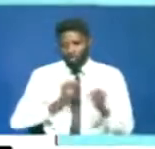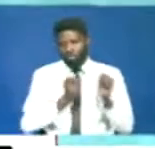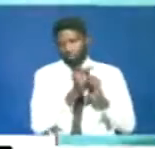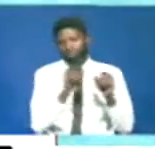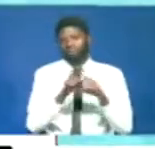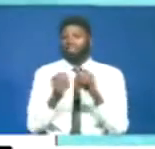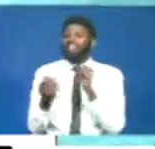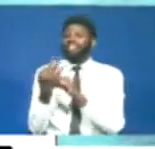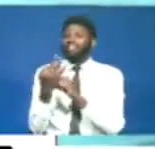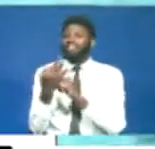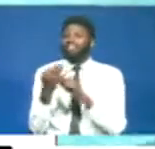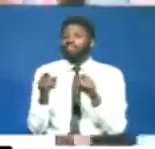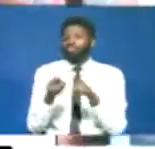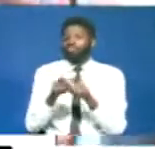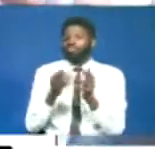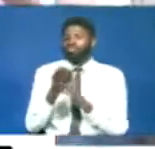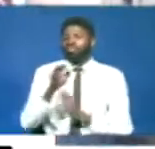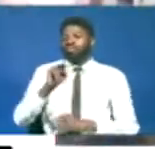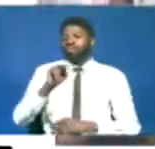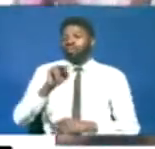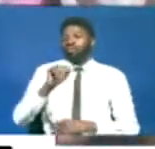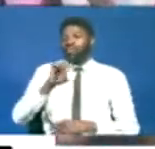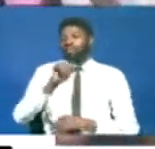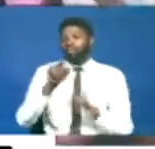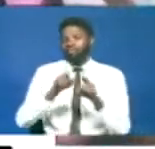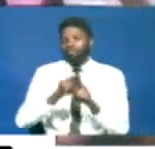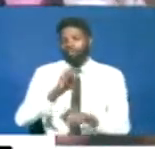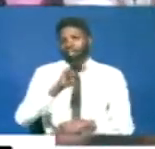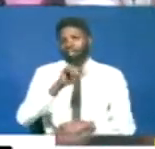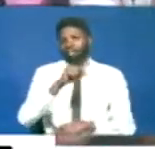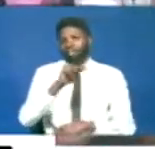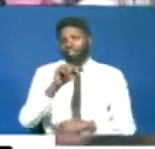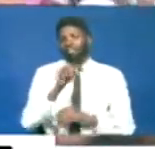medley through Nadia Faisal and Isabel Mwangi, who finished first and second respectively.